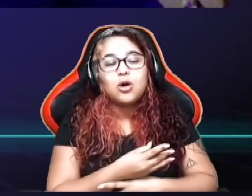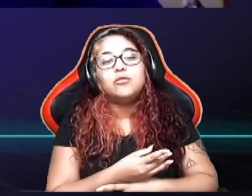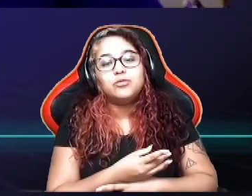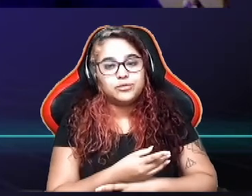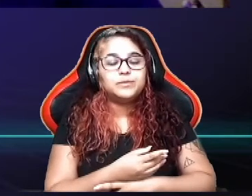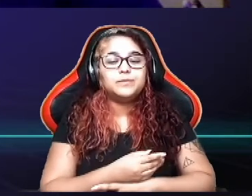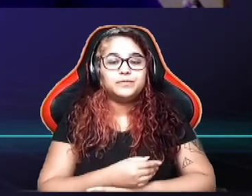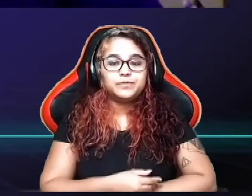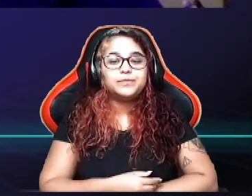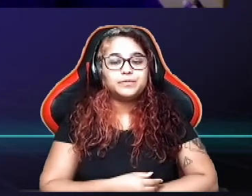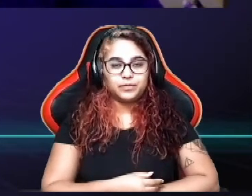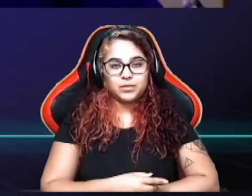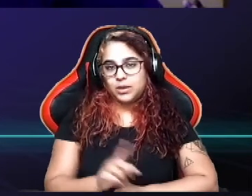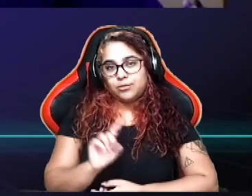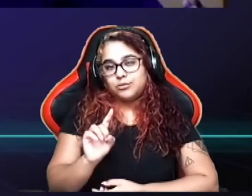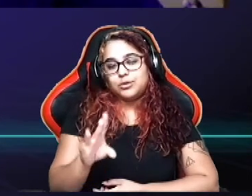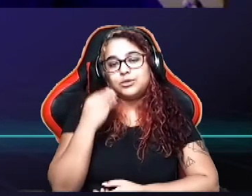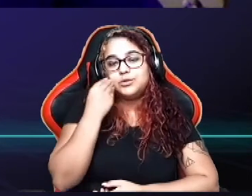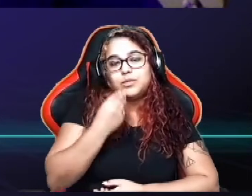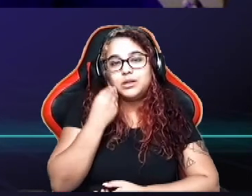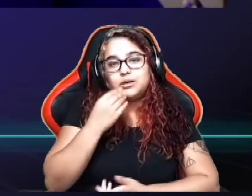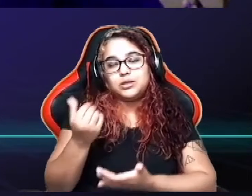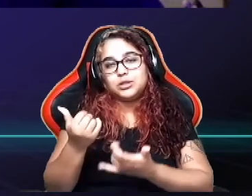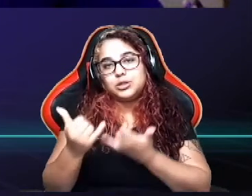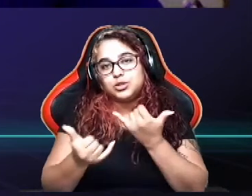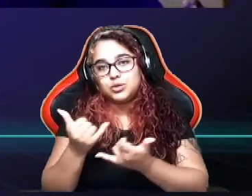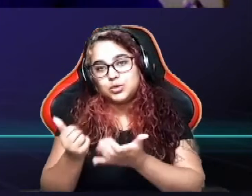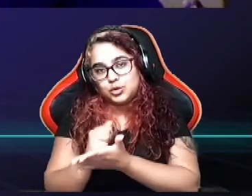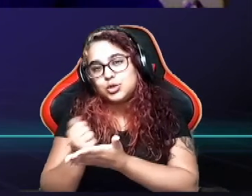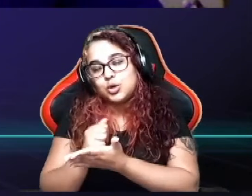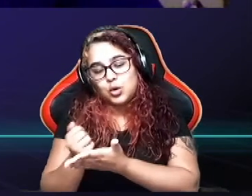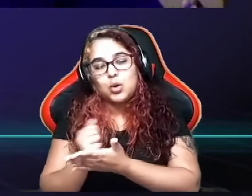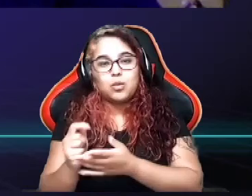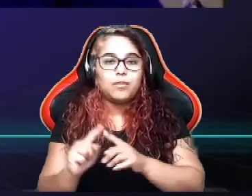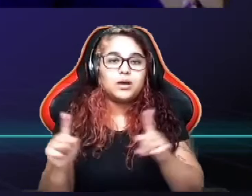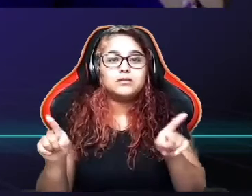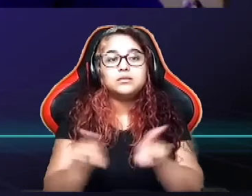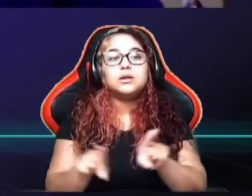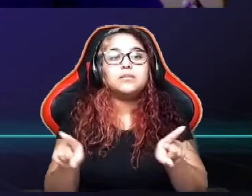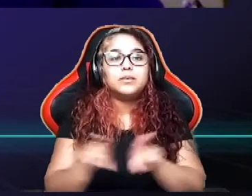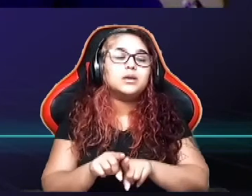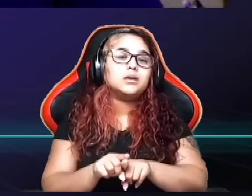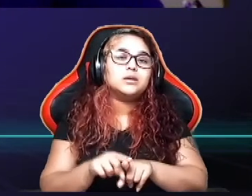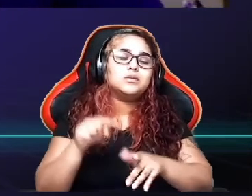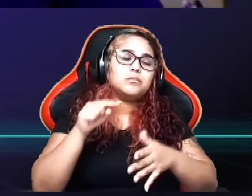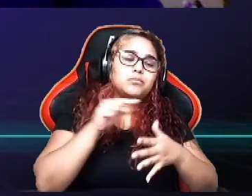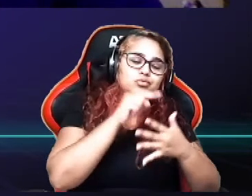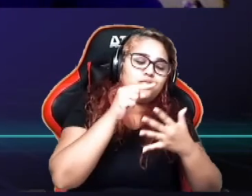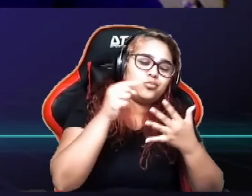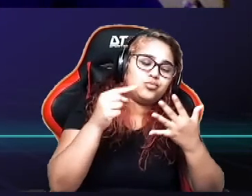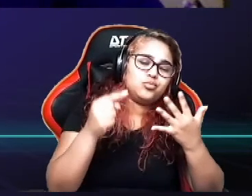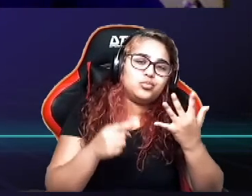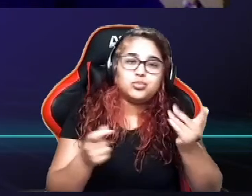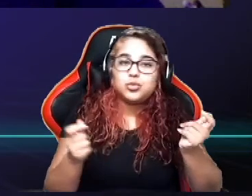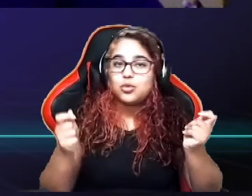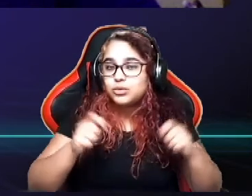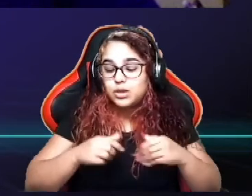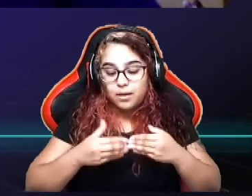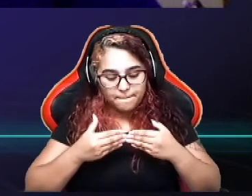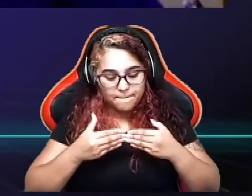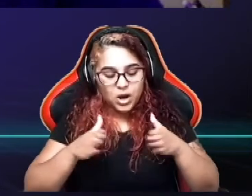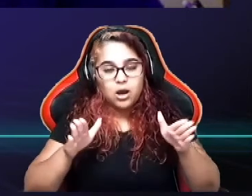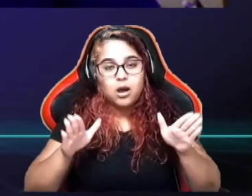It gave it a different face, and not only the gaming experience, but how much can